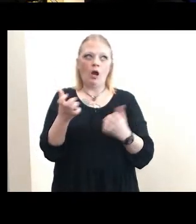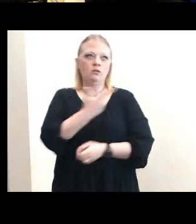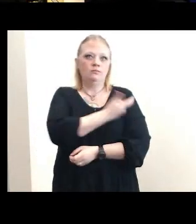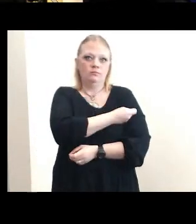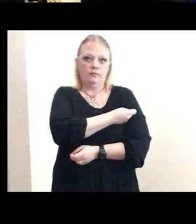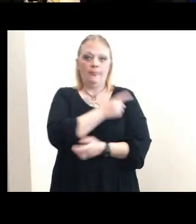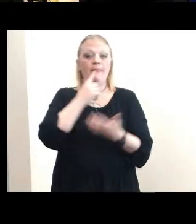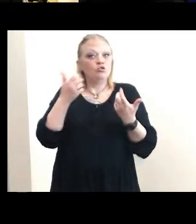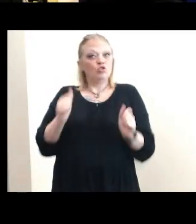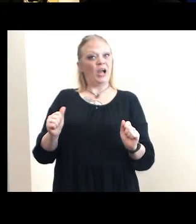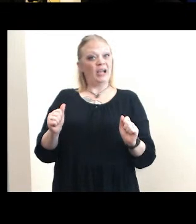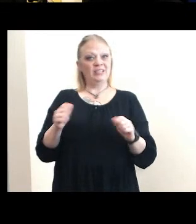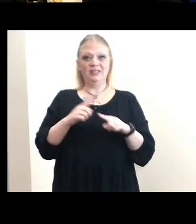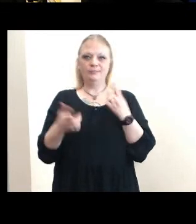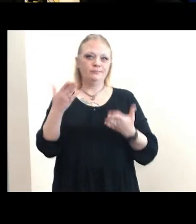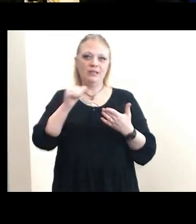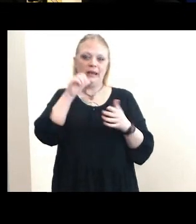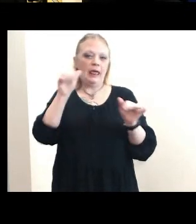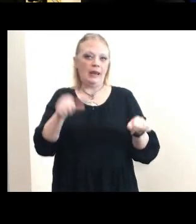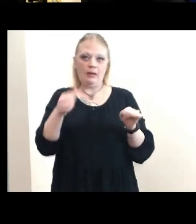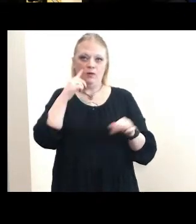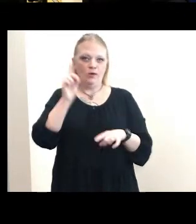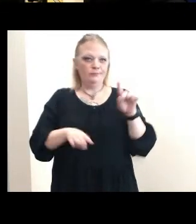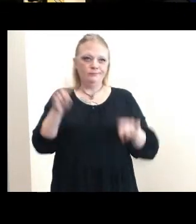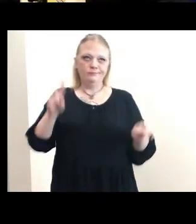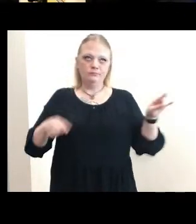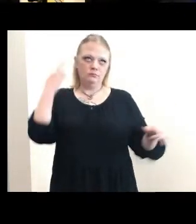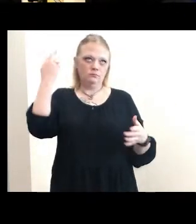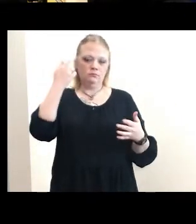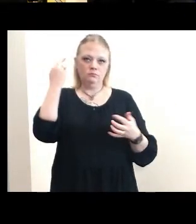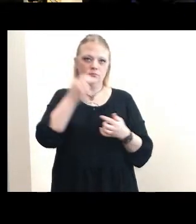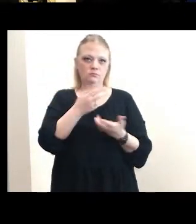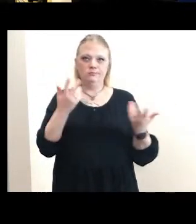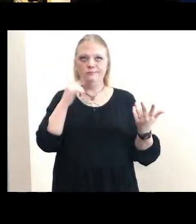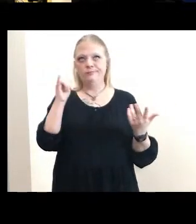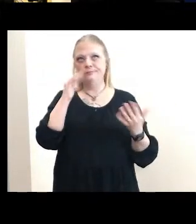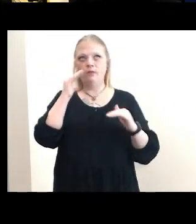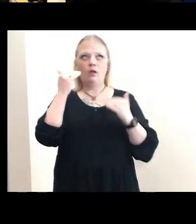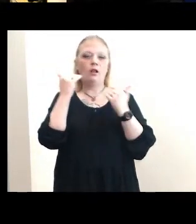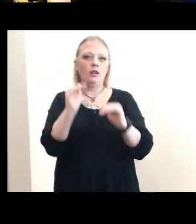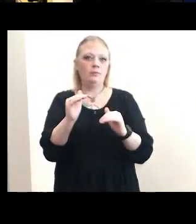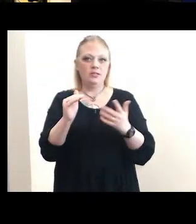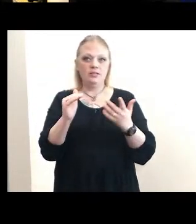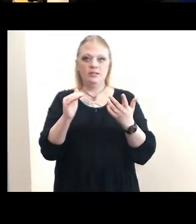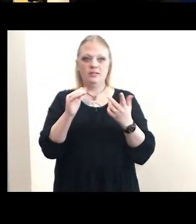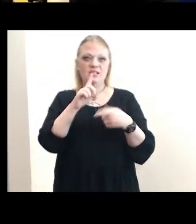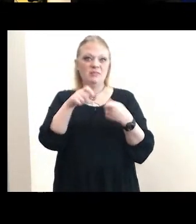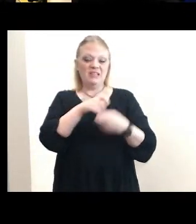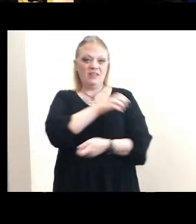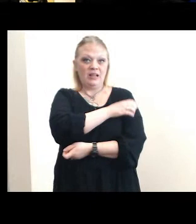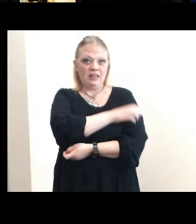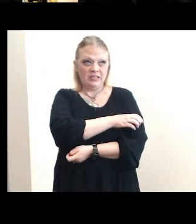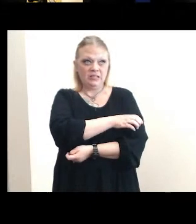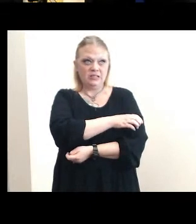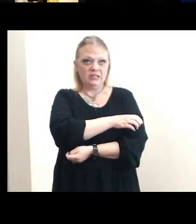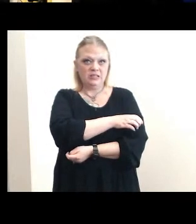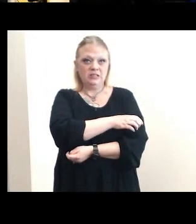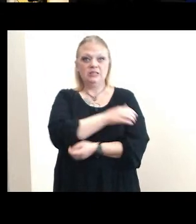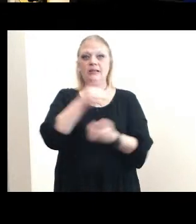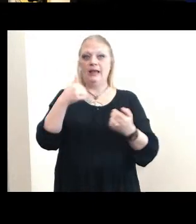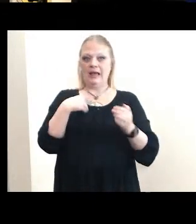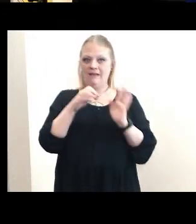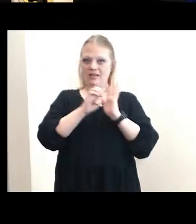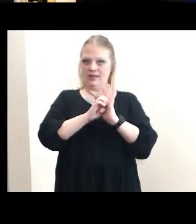trying to get them, but they may not be able to get them for various reasons, including the limitations on particular clinics. This is an example